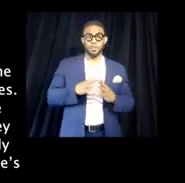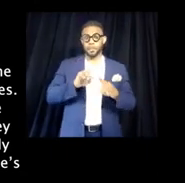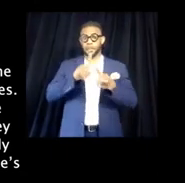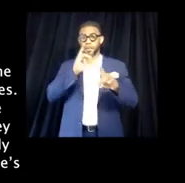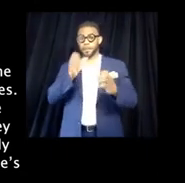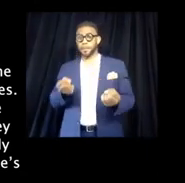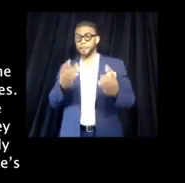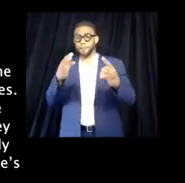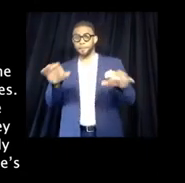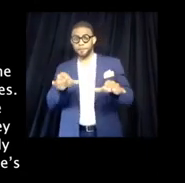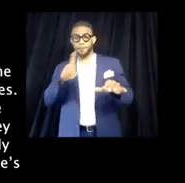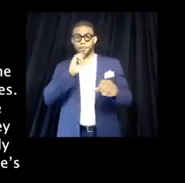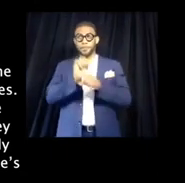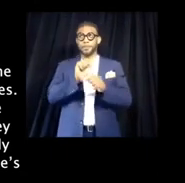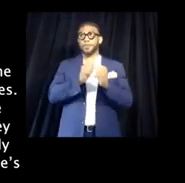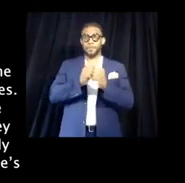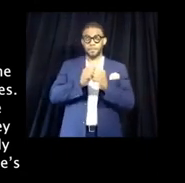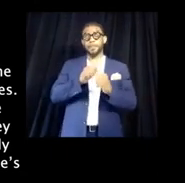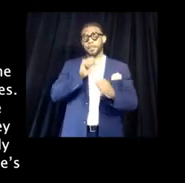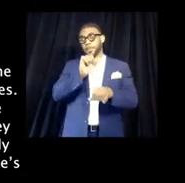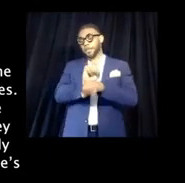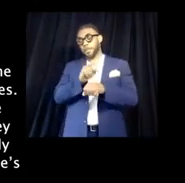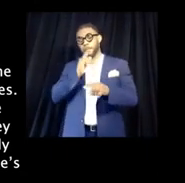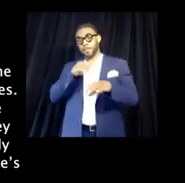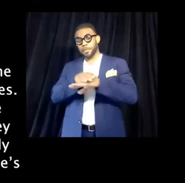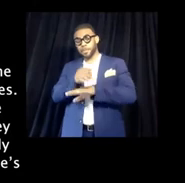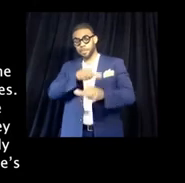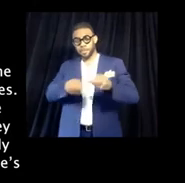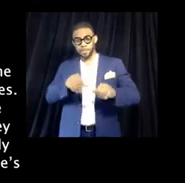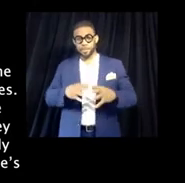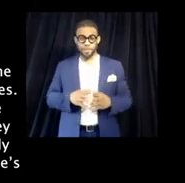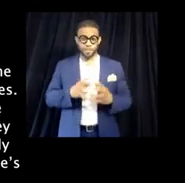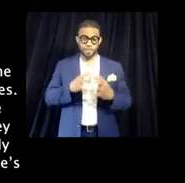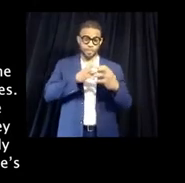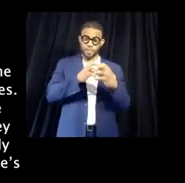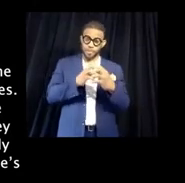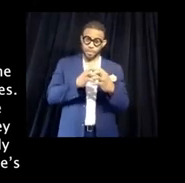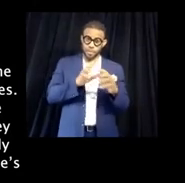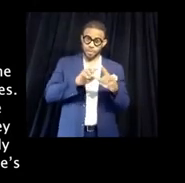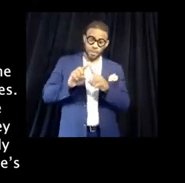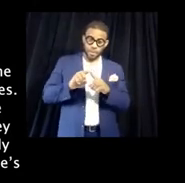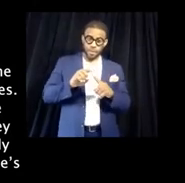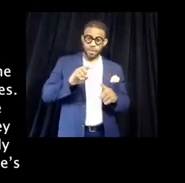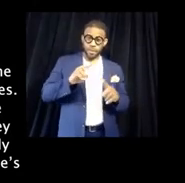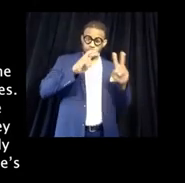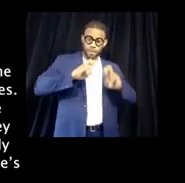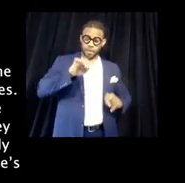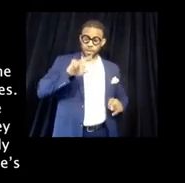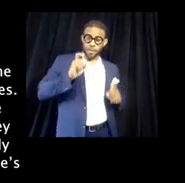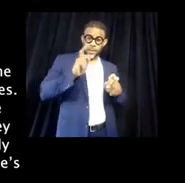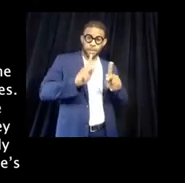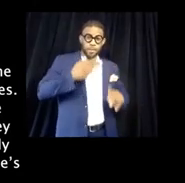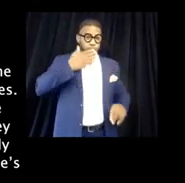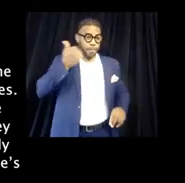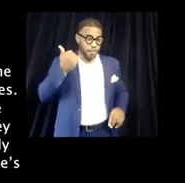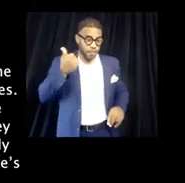class, but by many axes that work together and influence each other. Intersectionality as an analytical